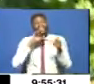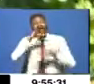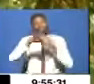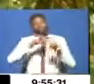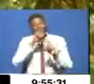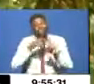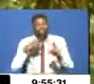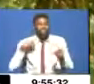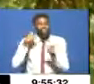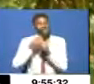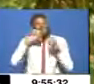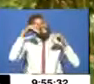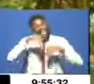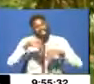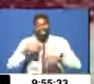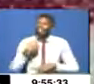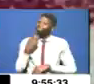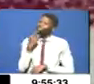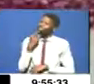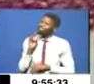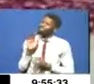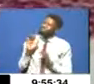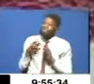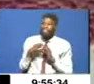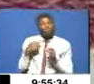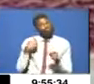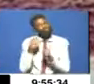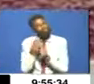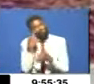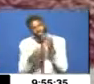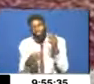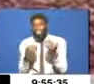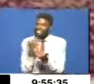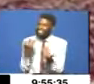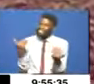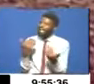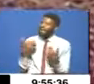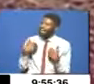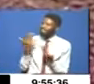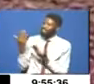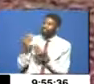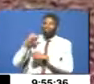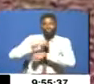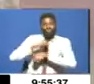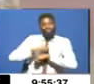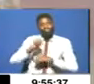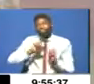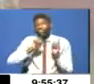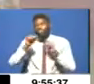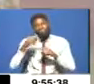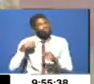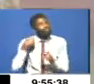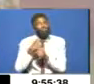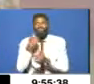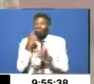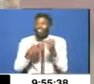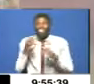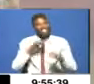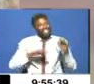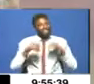going down. So I said, wait a minute, what do I do? I've got small children, they're going to school. So what do I do? I said, I'll go to